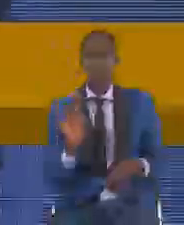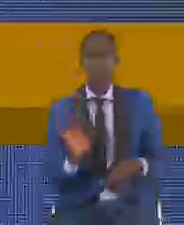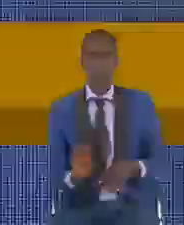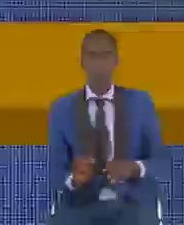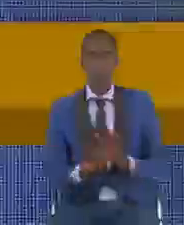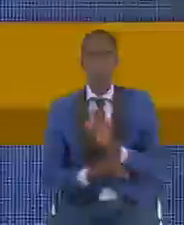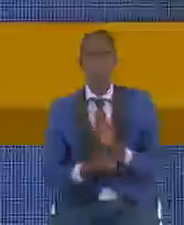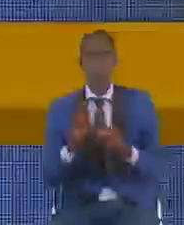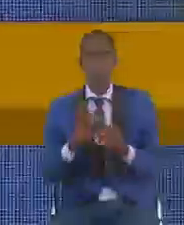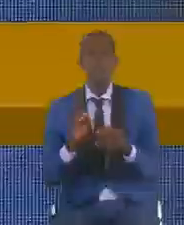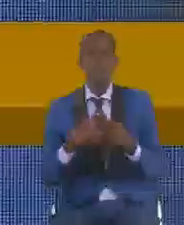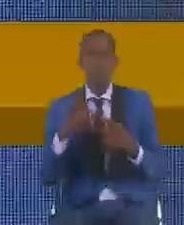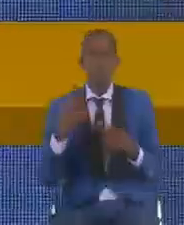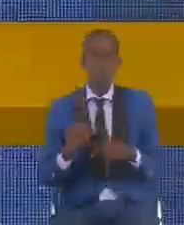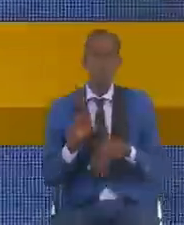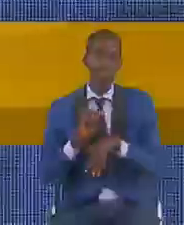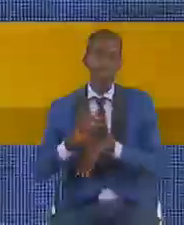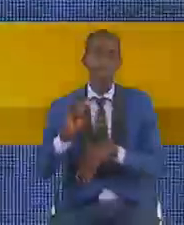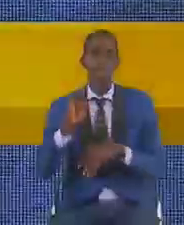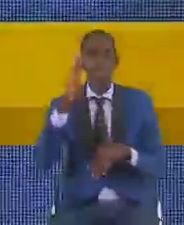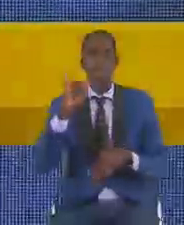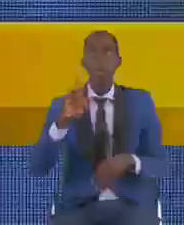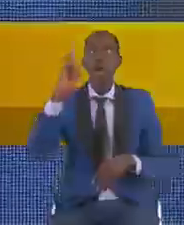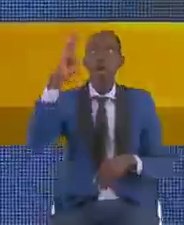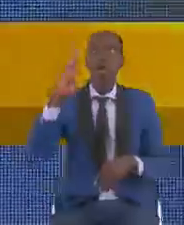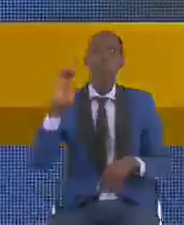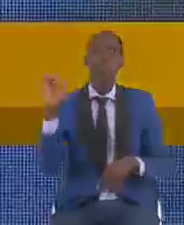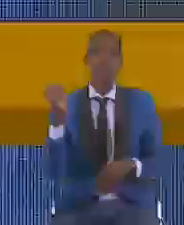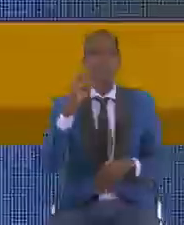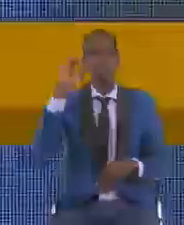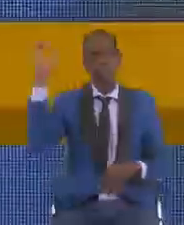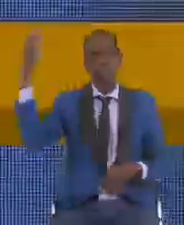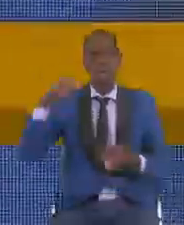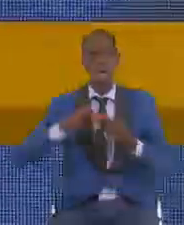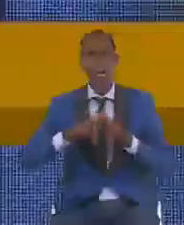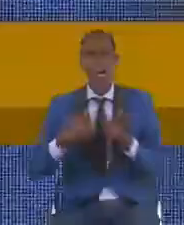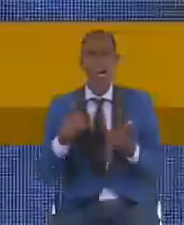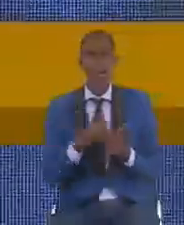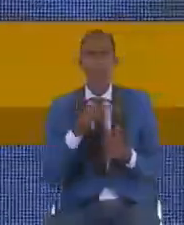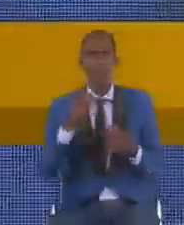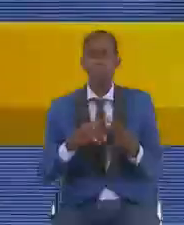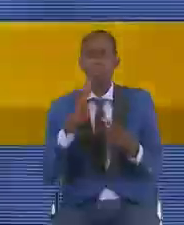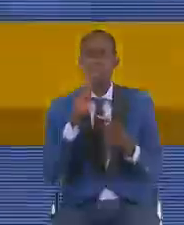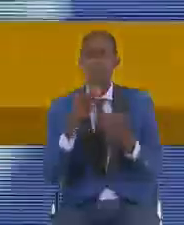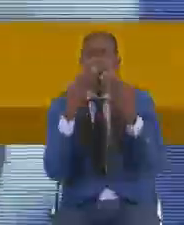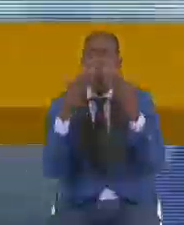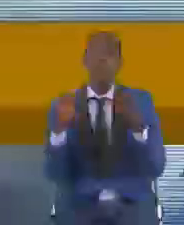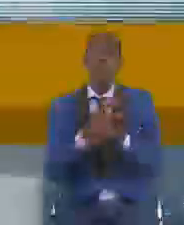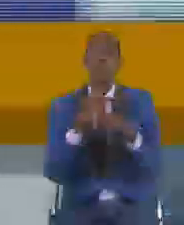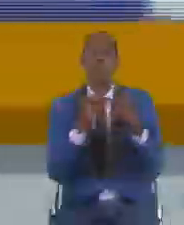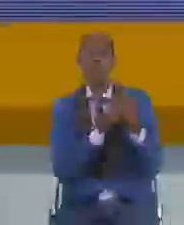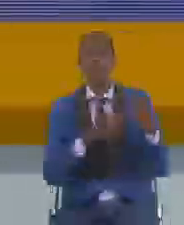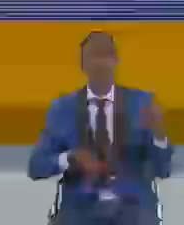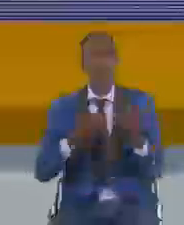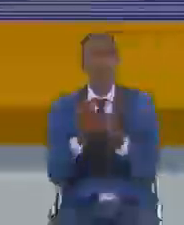ministry by God's grace. And we need to be grateful and thankful to the Lord that the